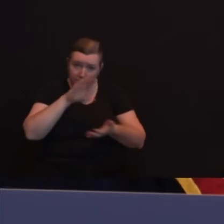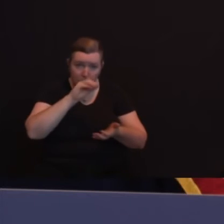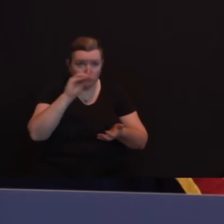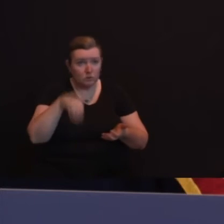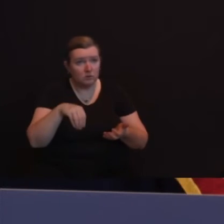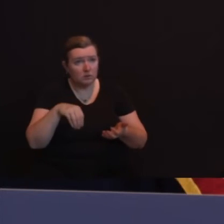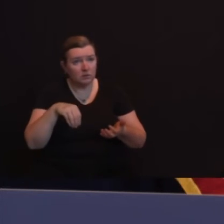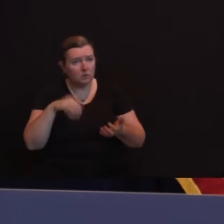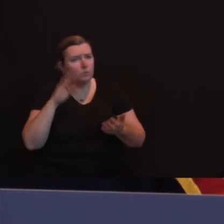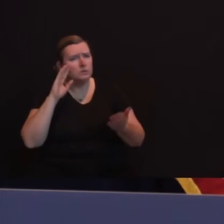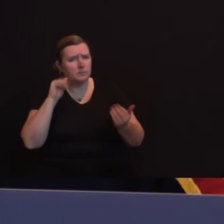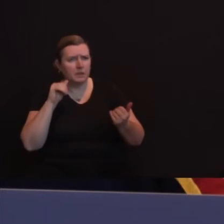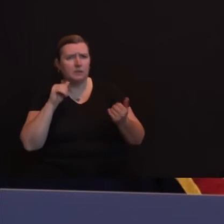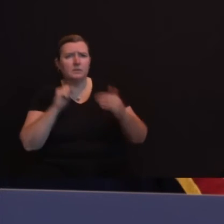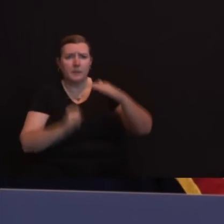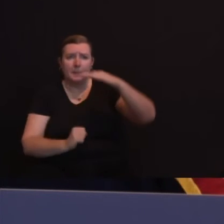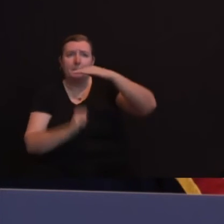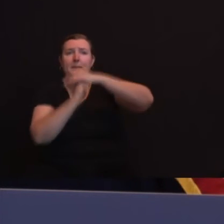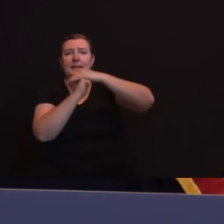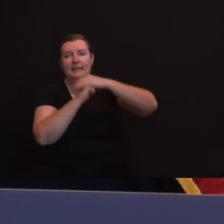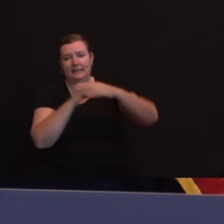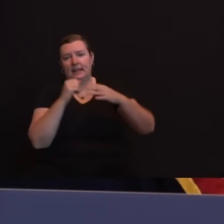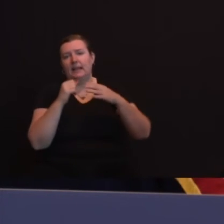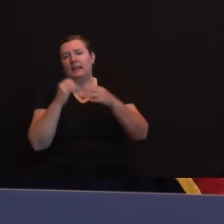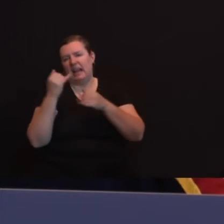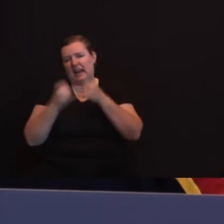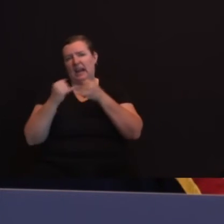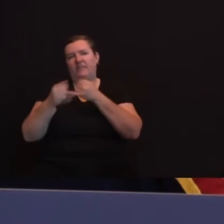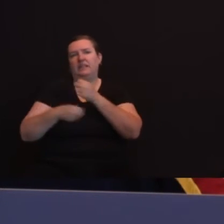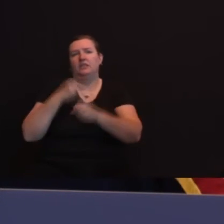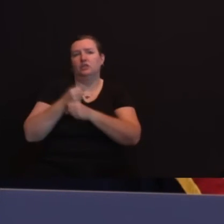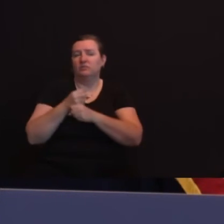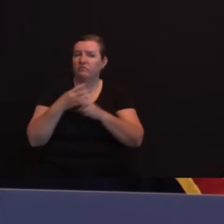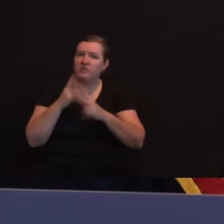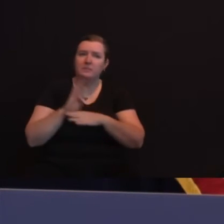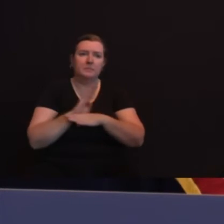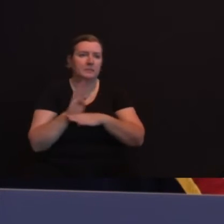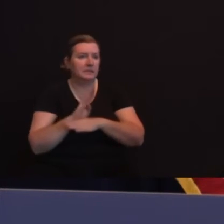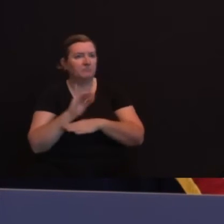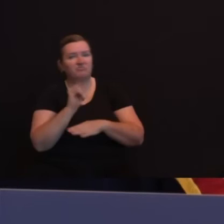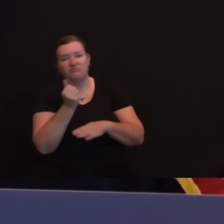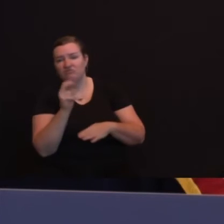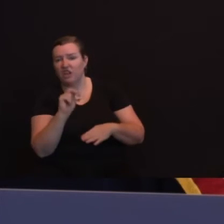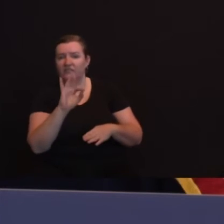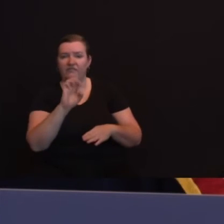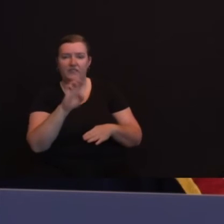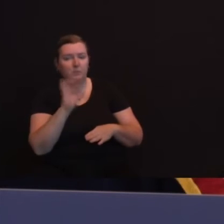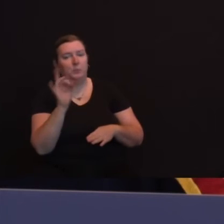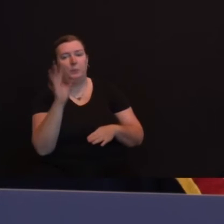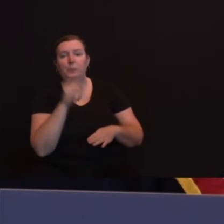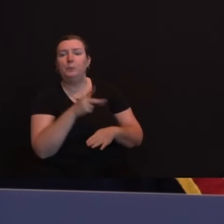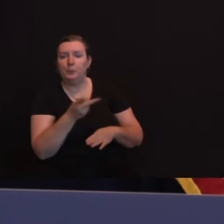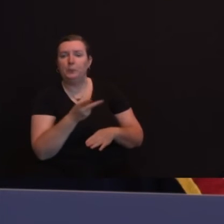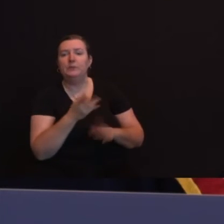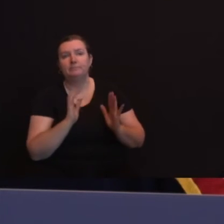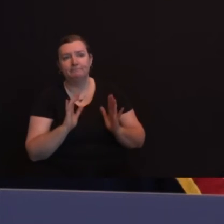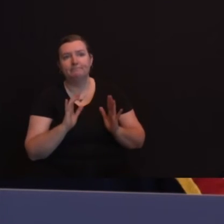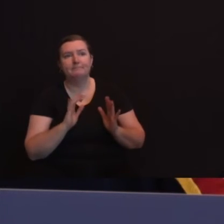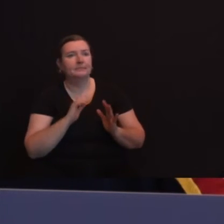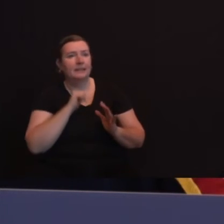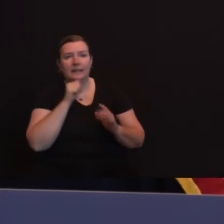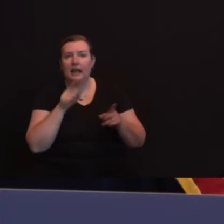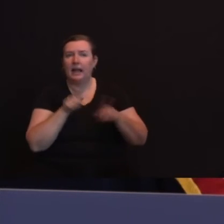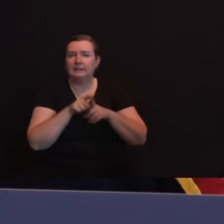of the year and very busy January and February, but not as high as it was in April.